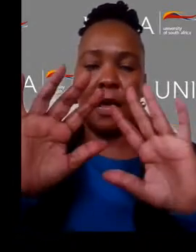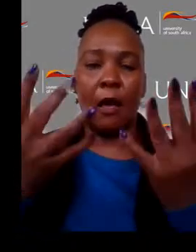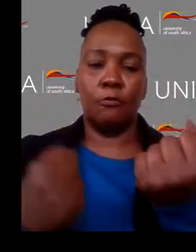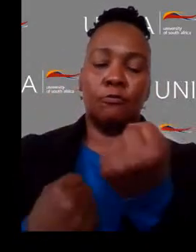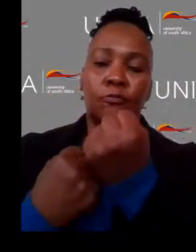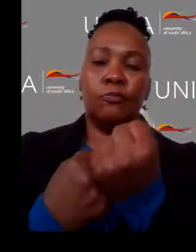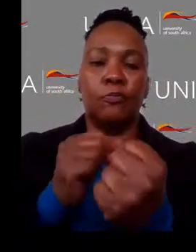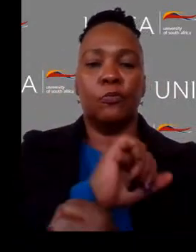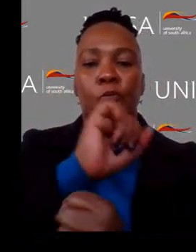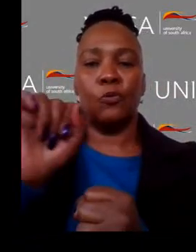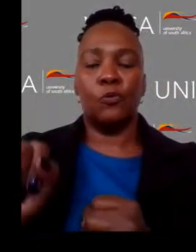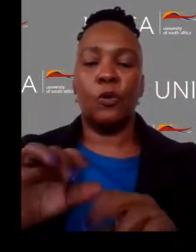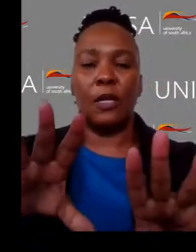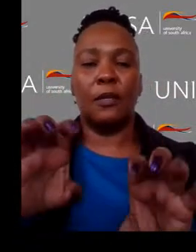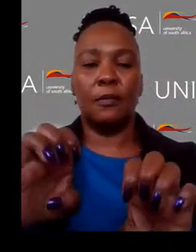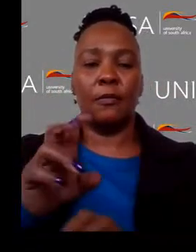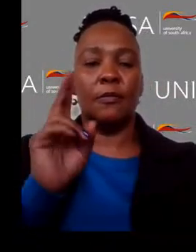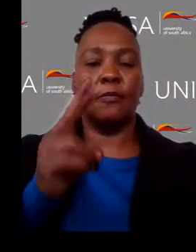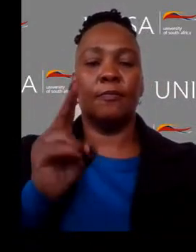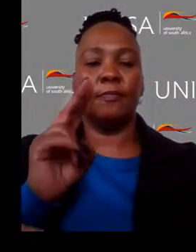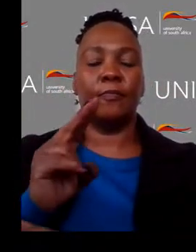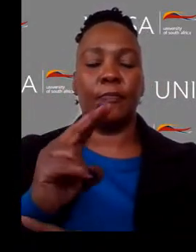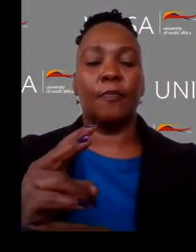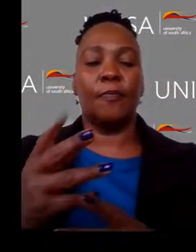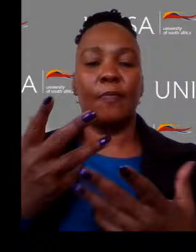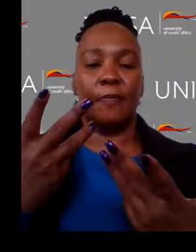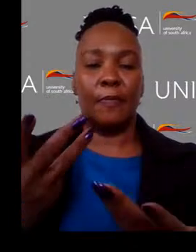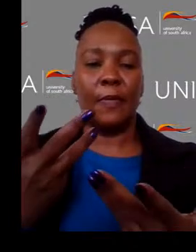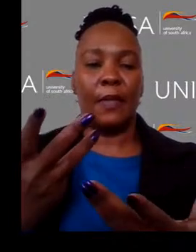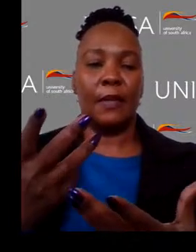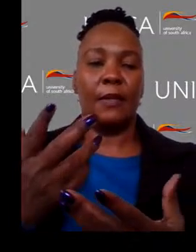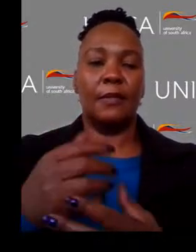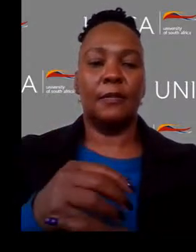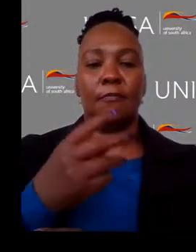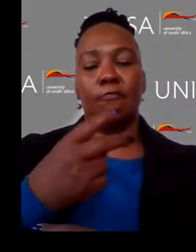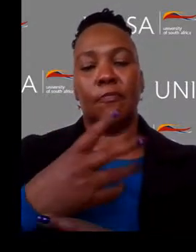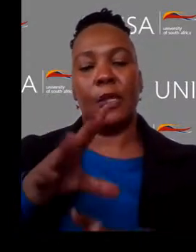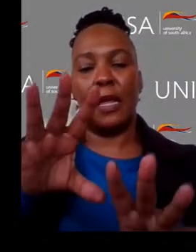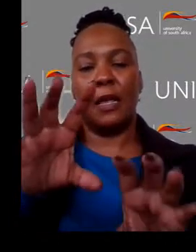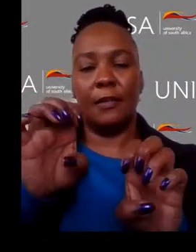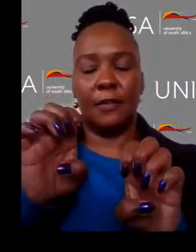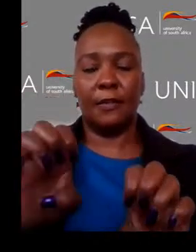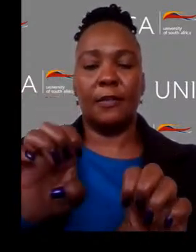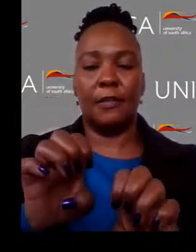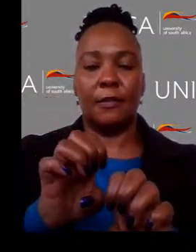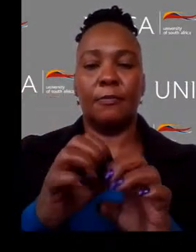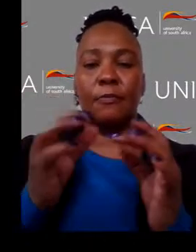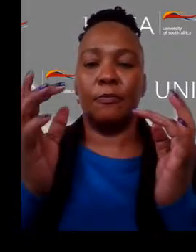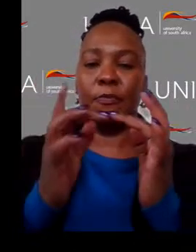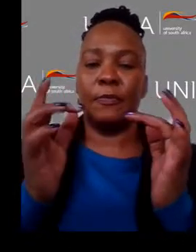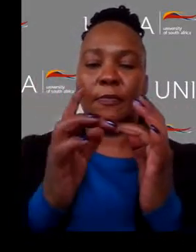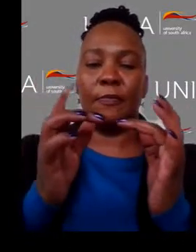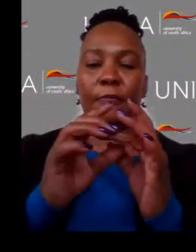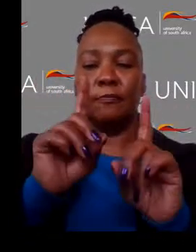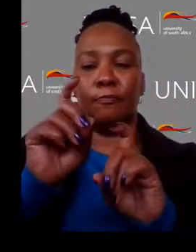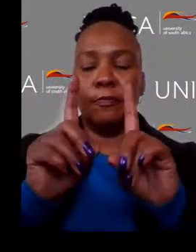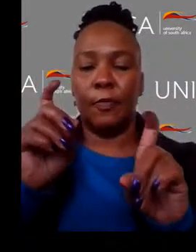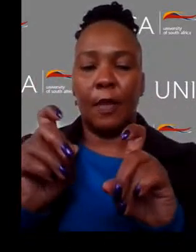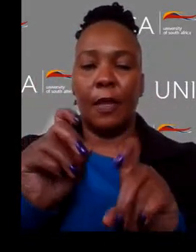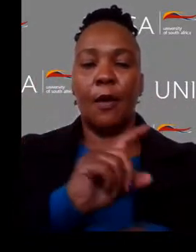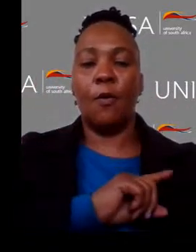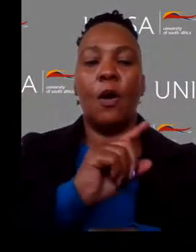exam. We've also ring-fenced the exam inquiries for the contact center so that we are able